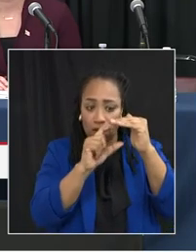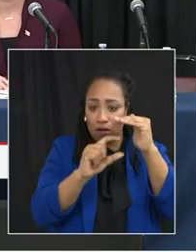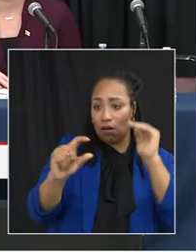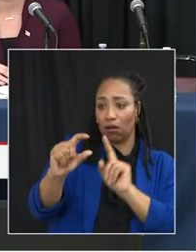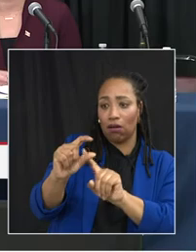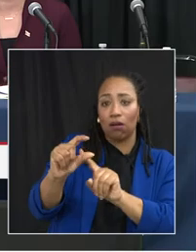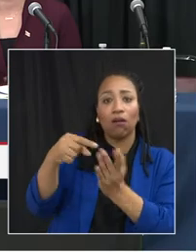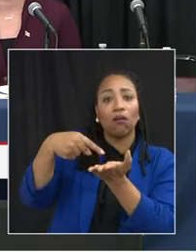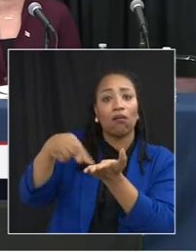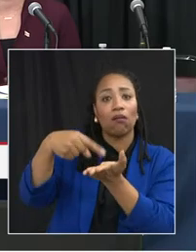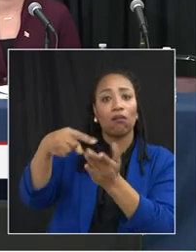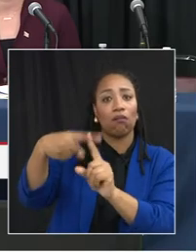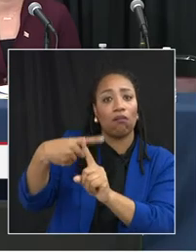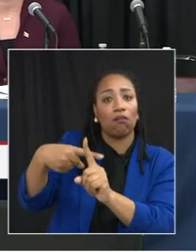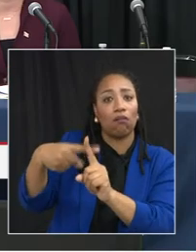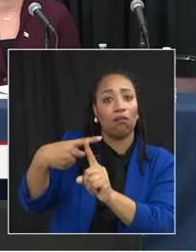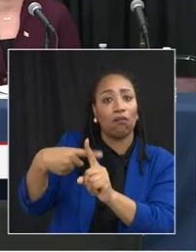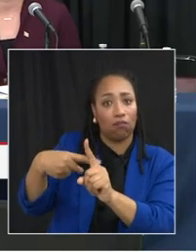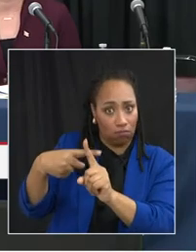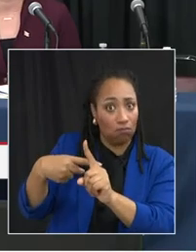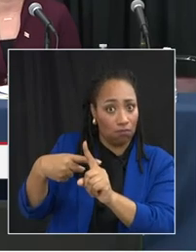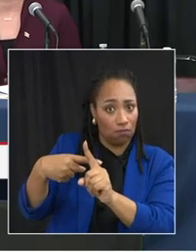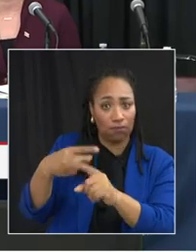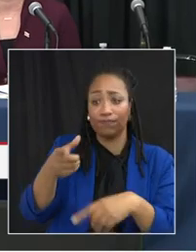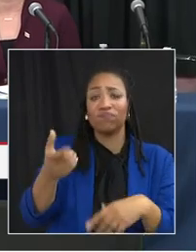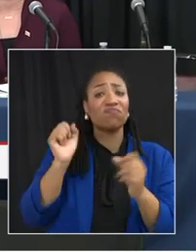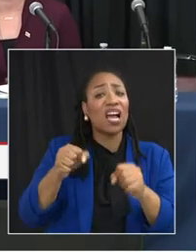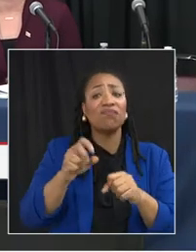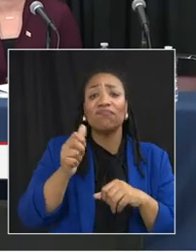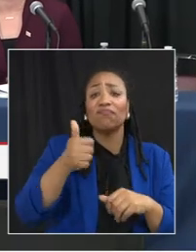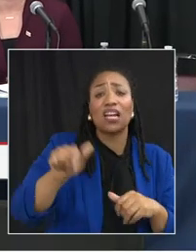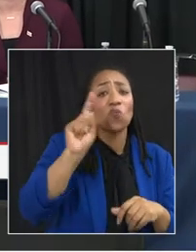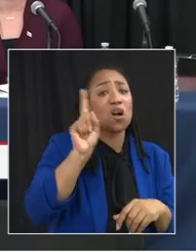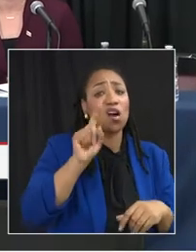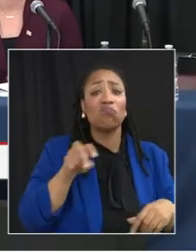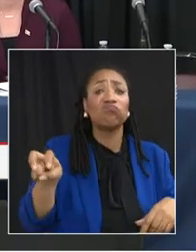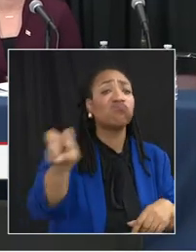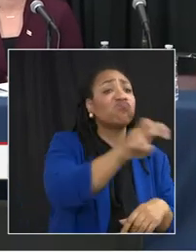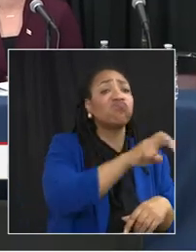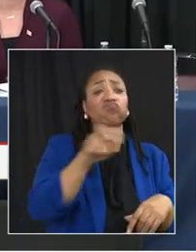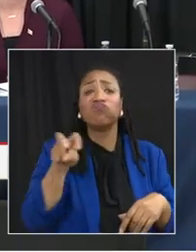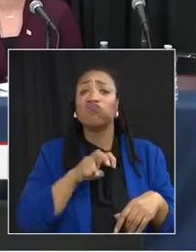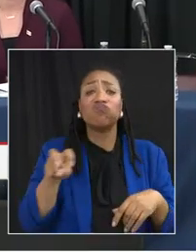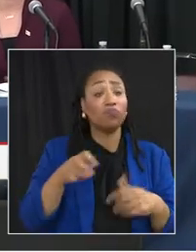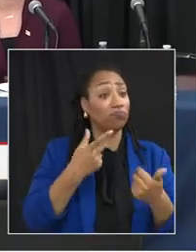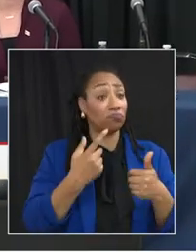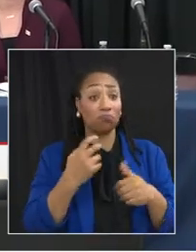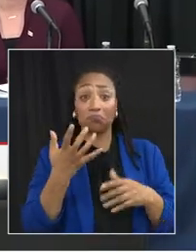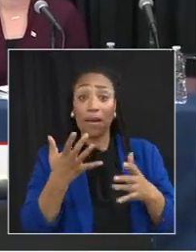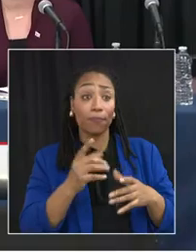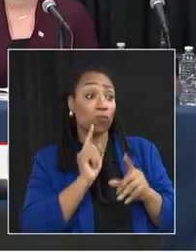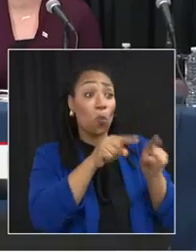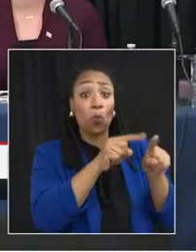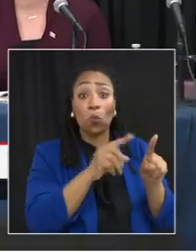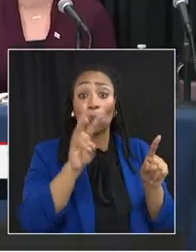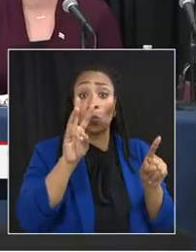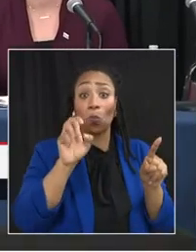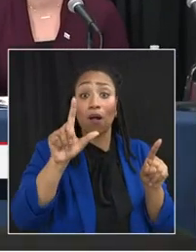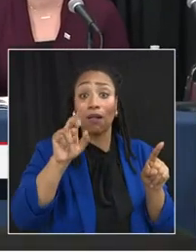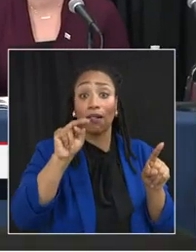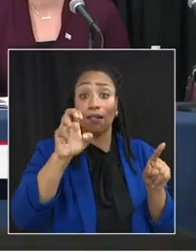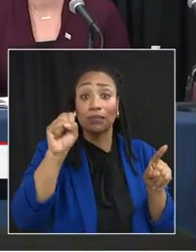it to come to your senior wellness center, if you want to go, get your hair done, visit your